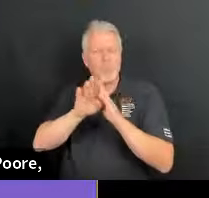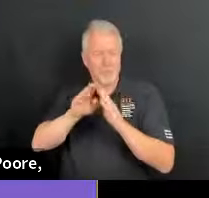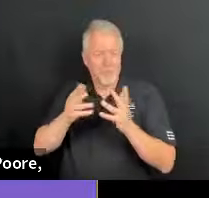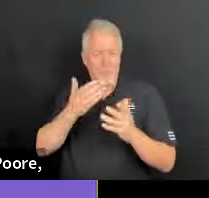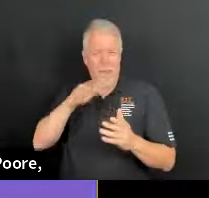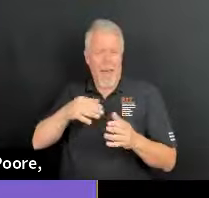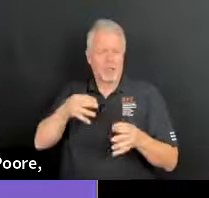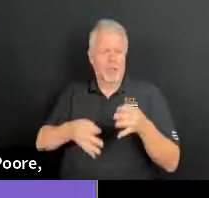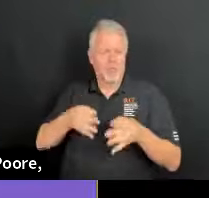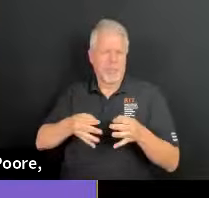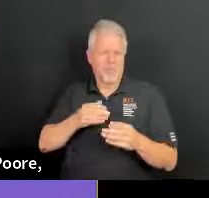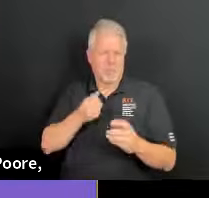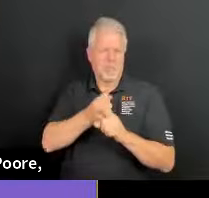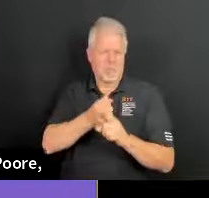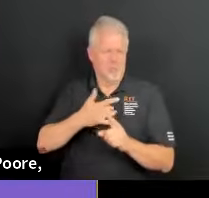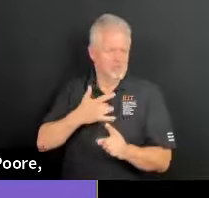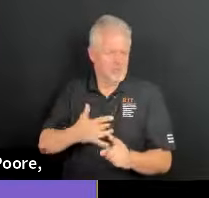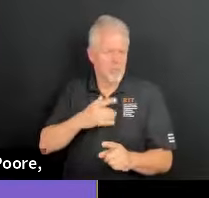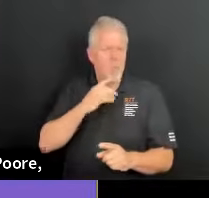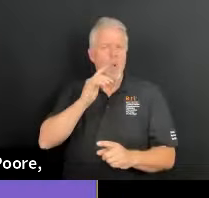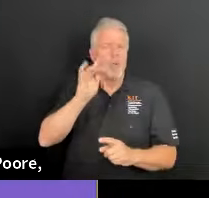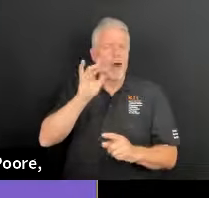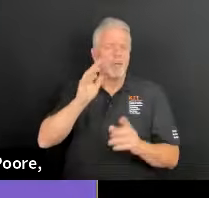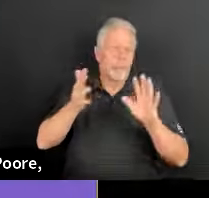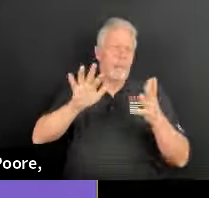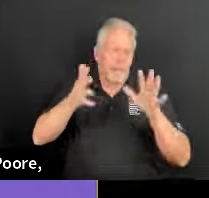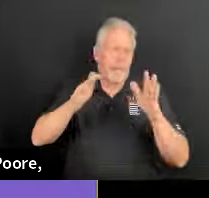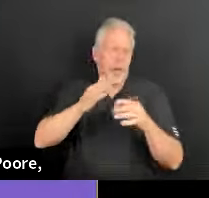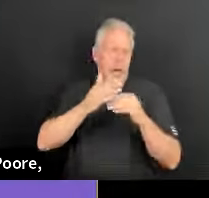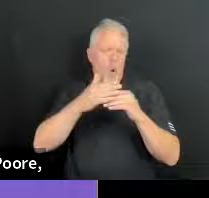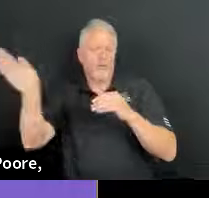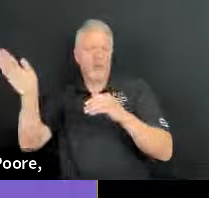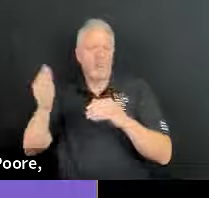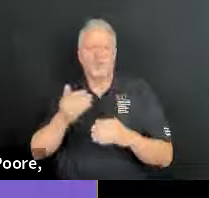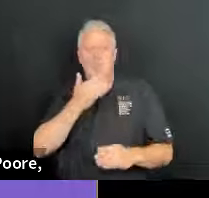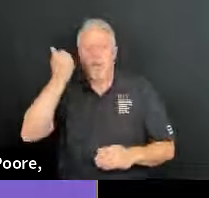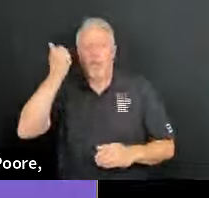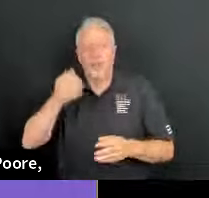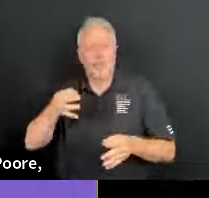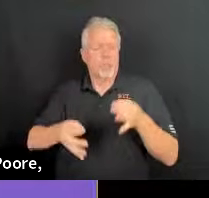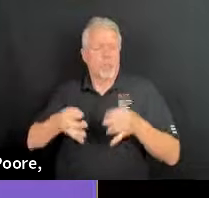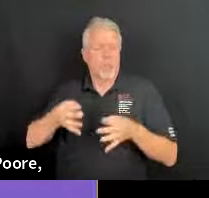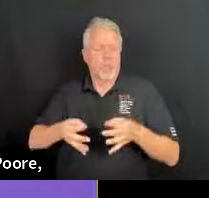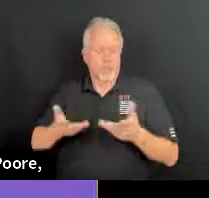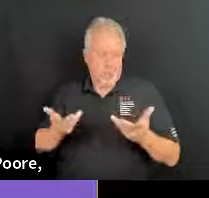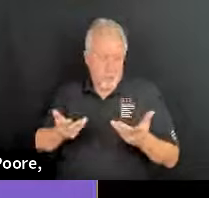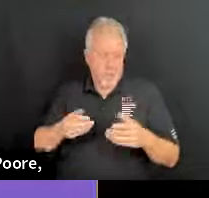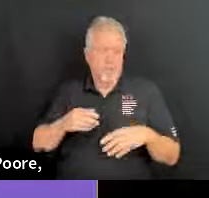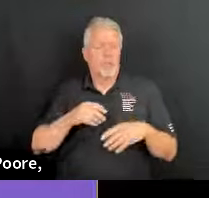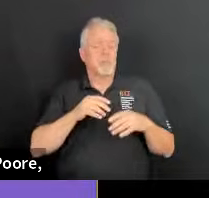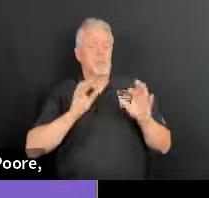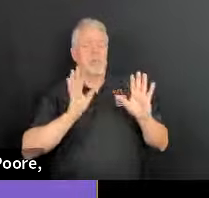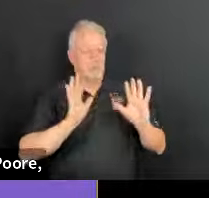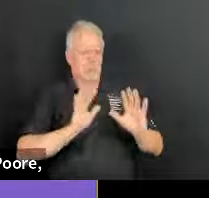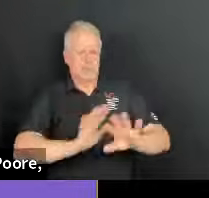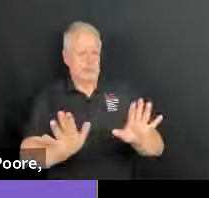until you're 25. Before that, your judgment is still developing, and around the age 25 and